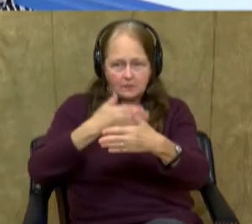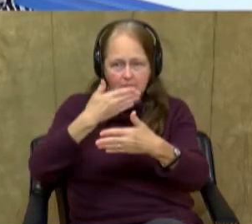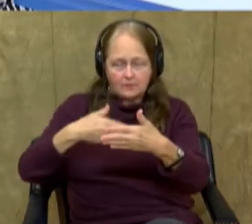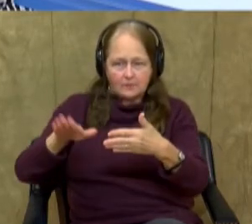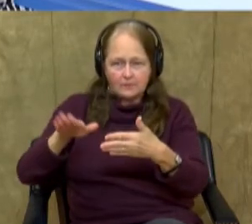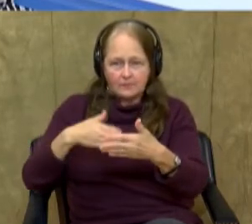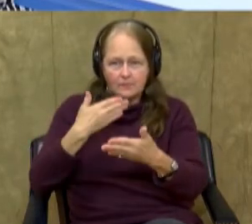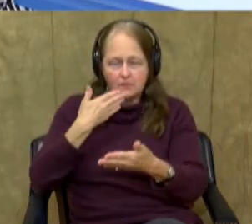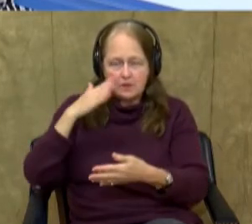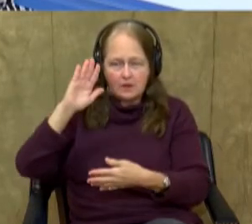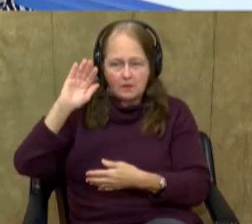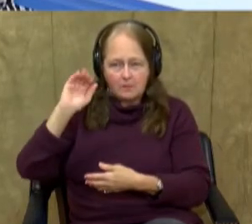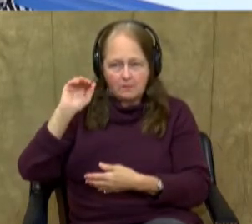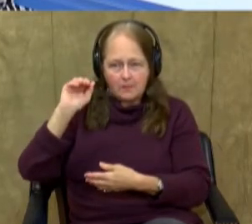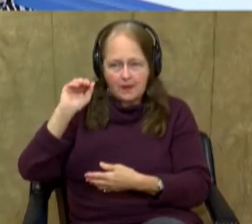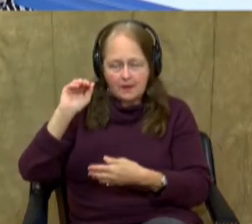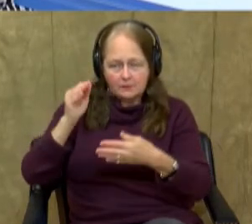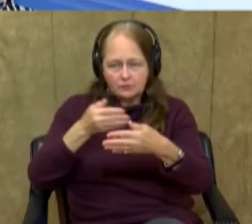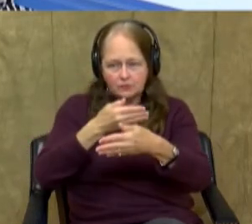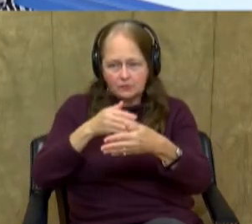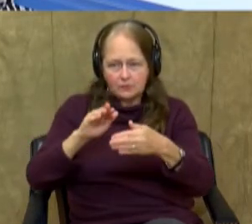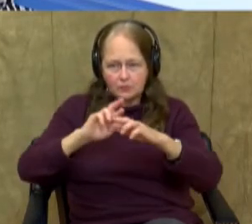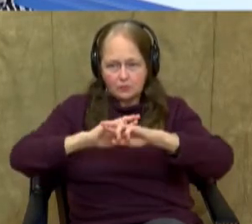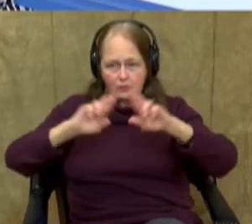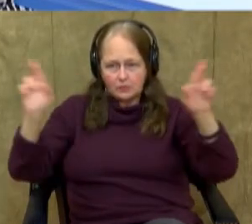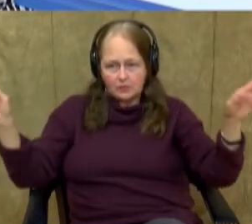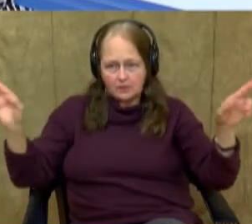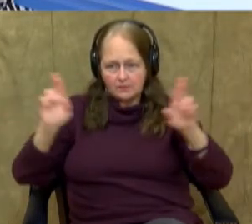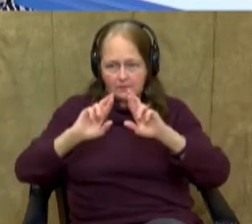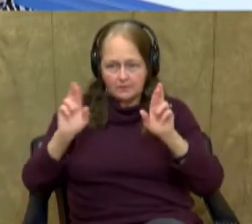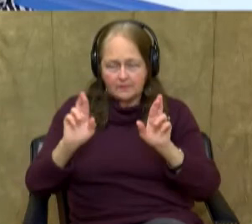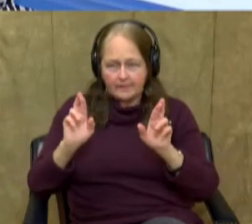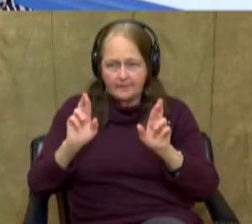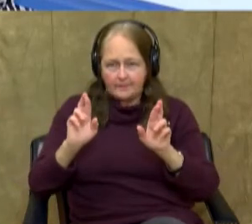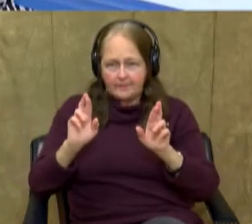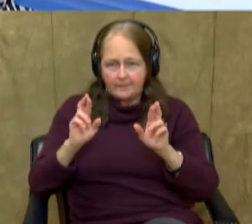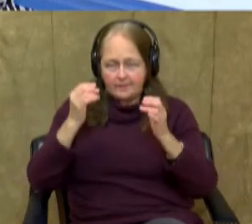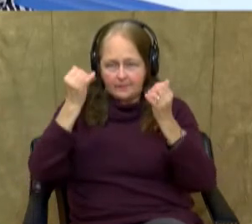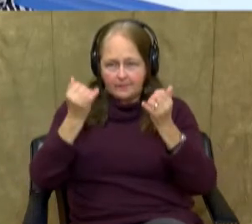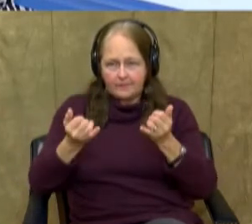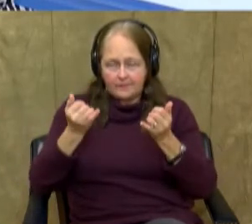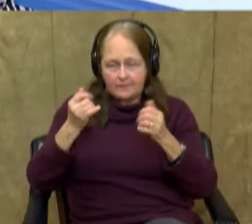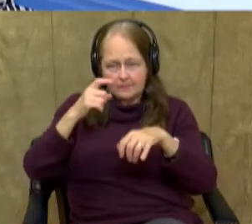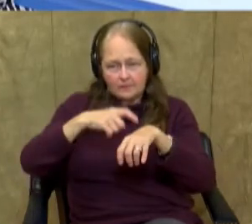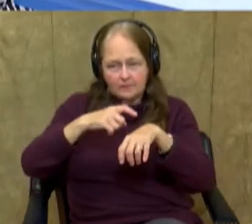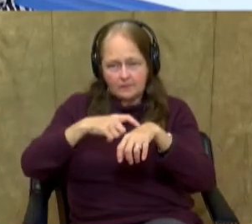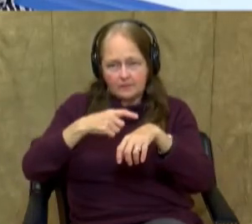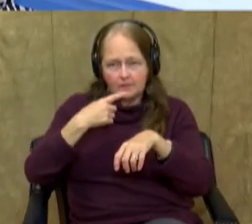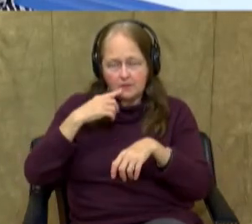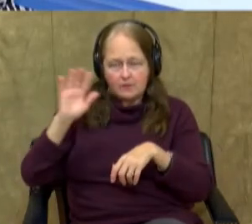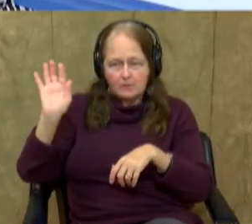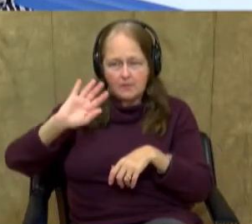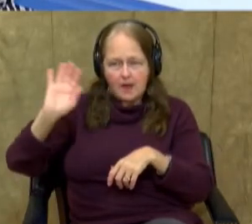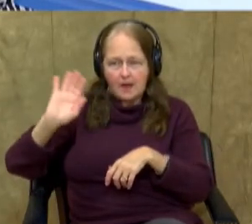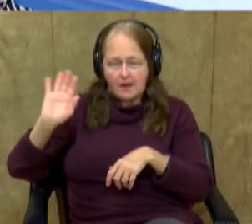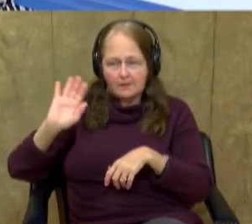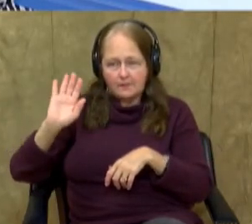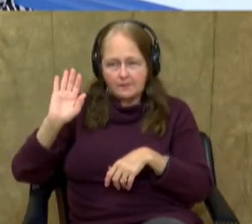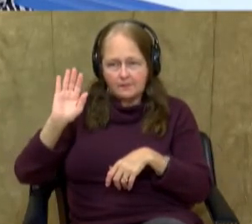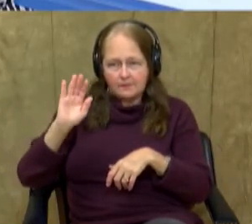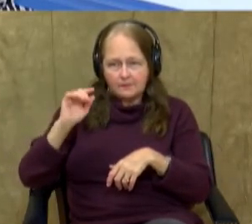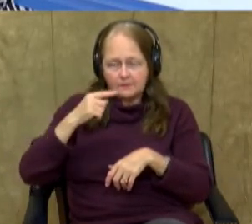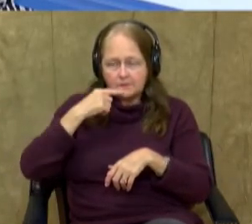our goodbye song. You ready, Miss Chabot? I'm ready, Miss Howell. Now it's time to say